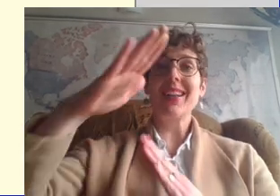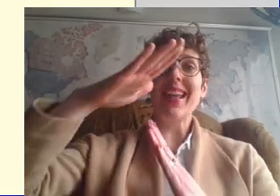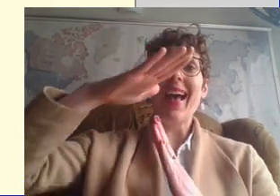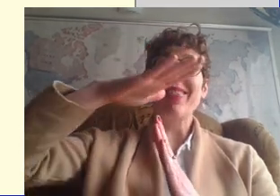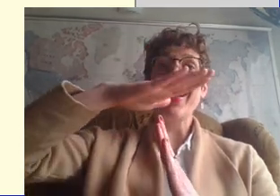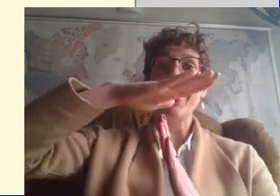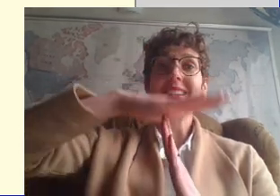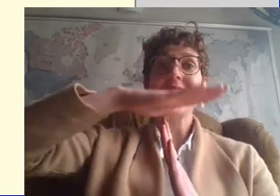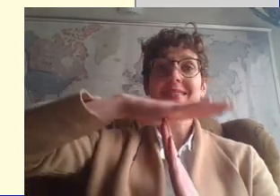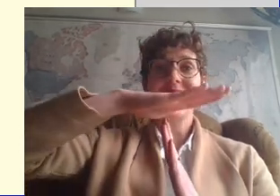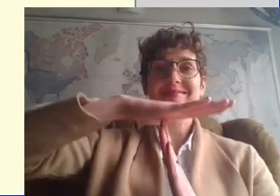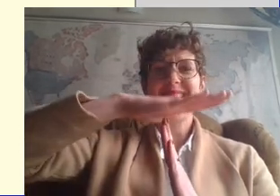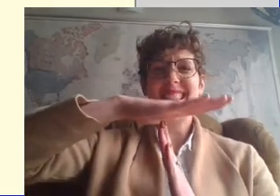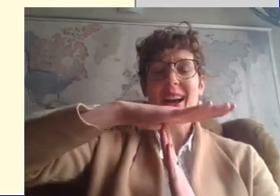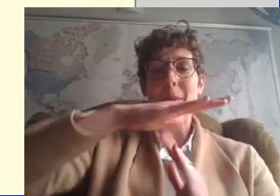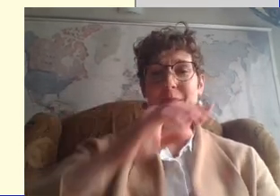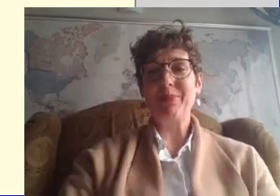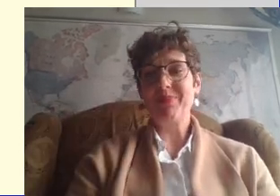That block is at the top.